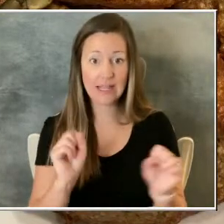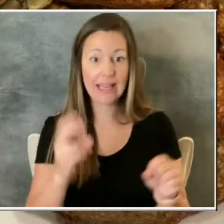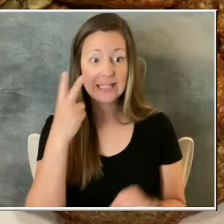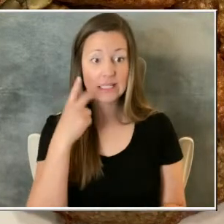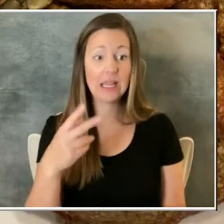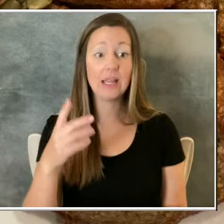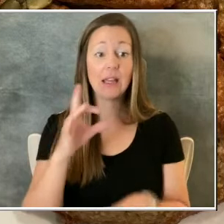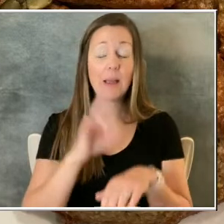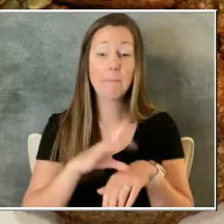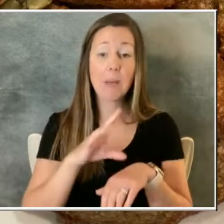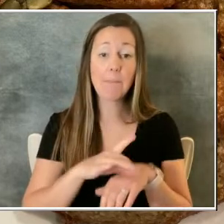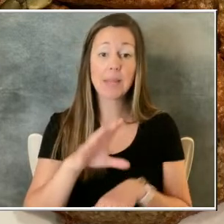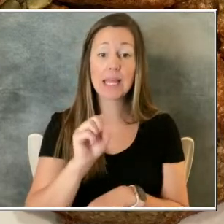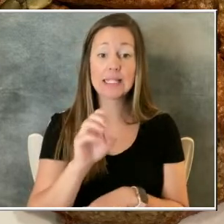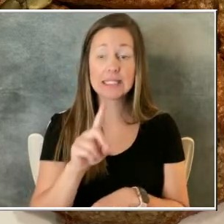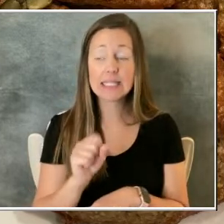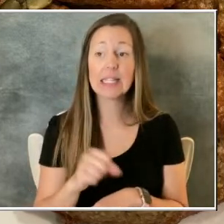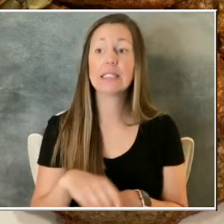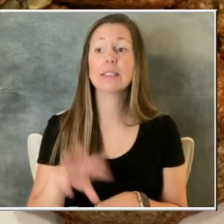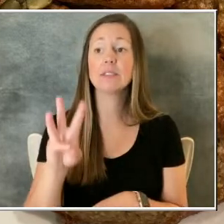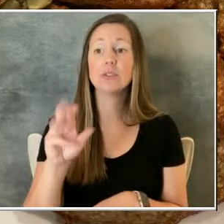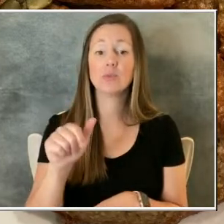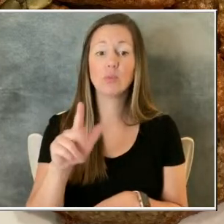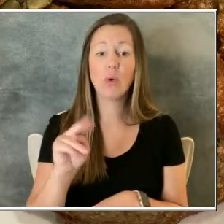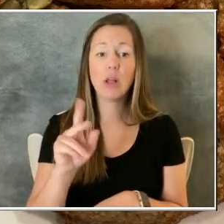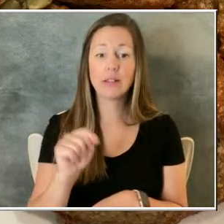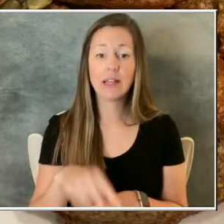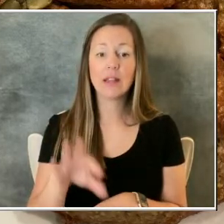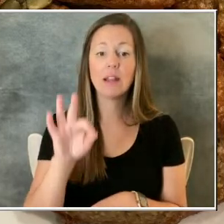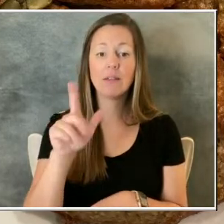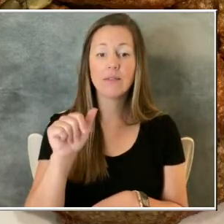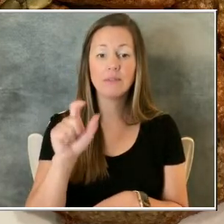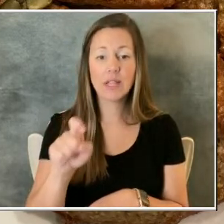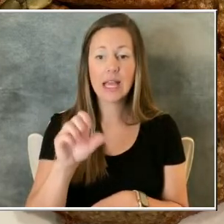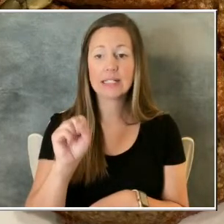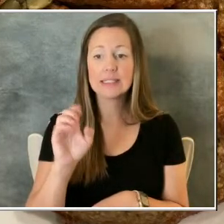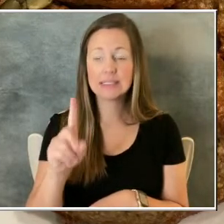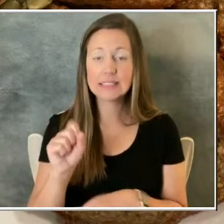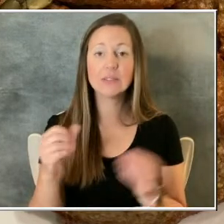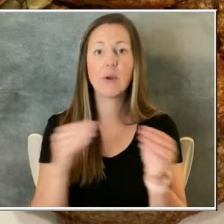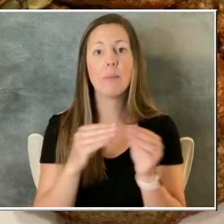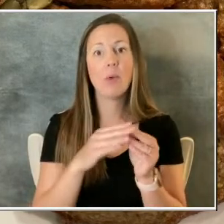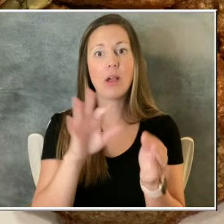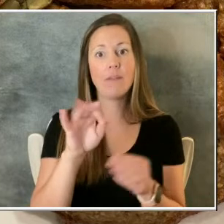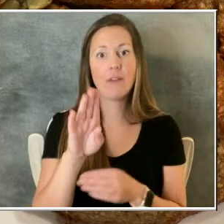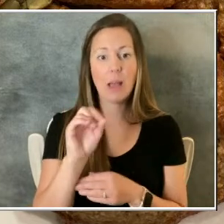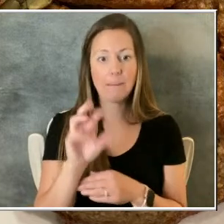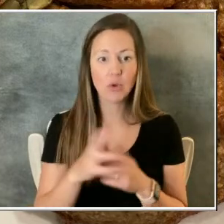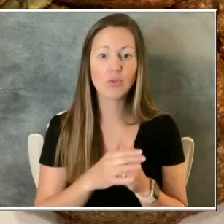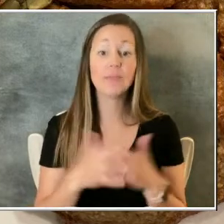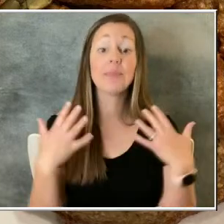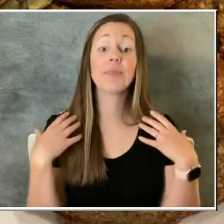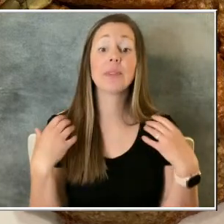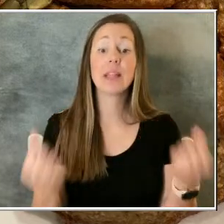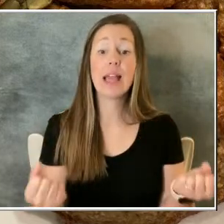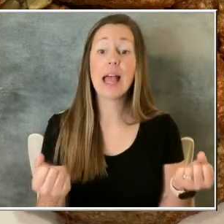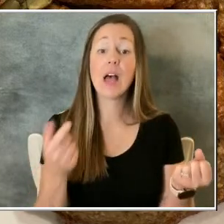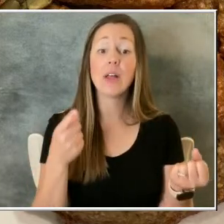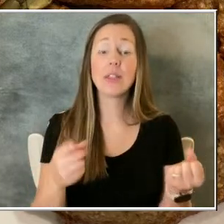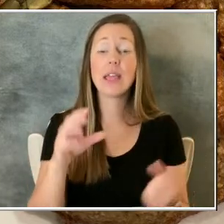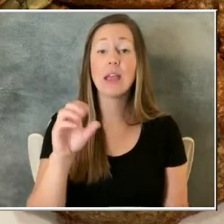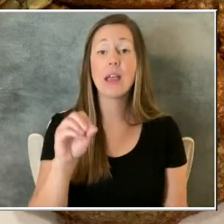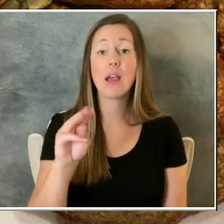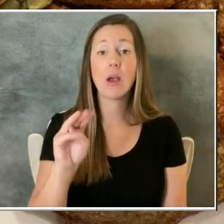adding walnut and flax seeds to add even more fiber and healthy omega-3 fats. I